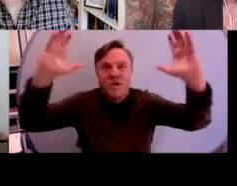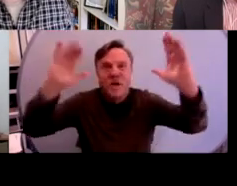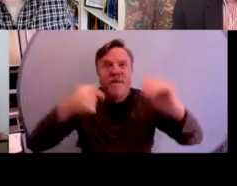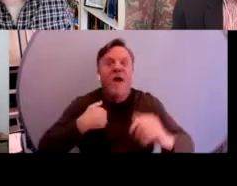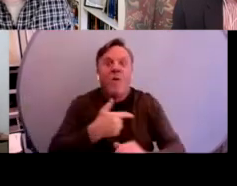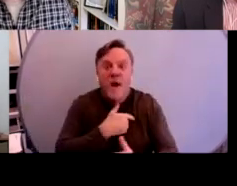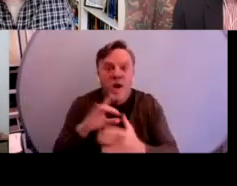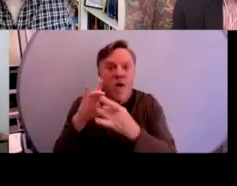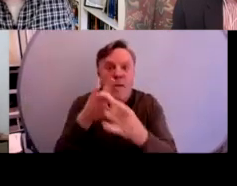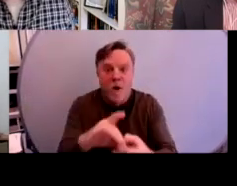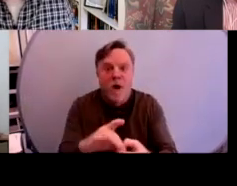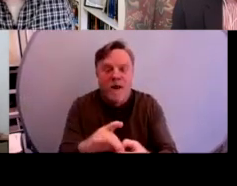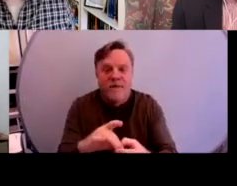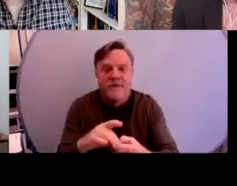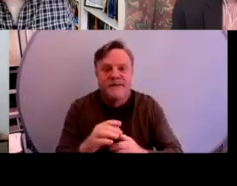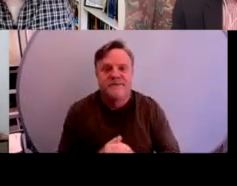here.